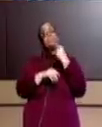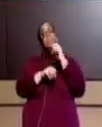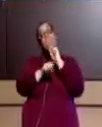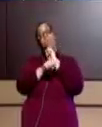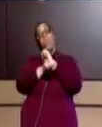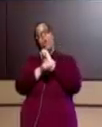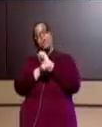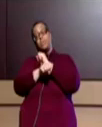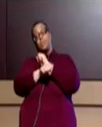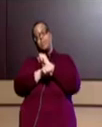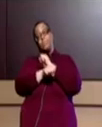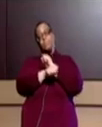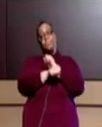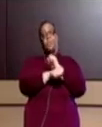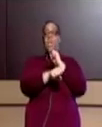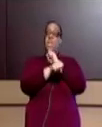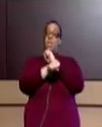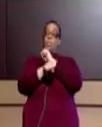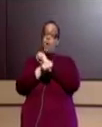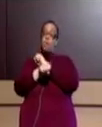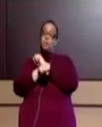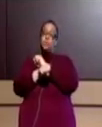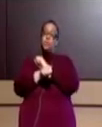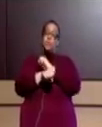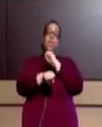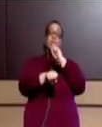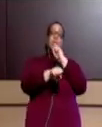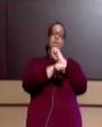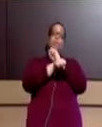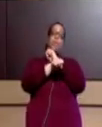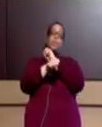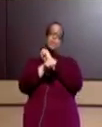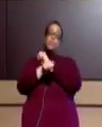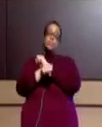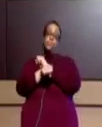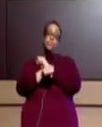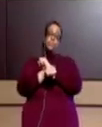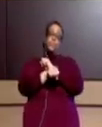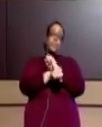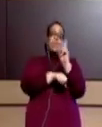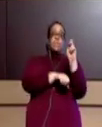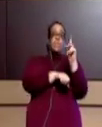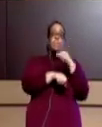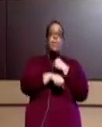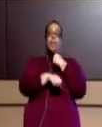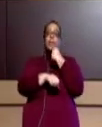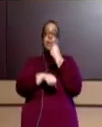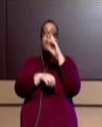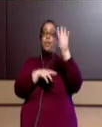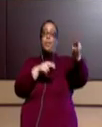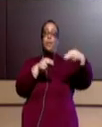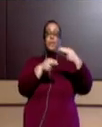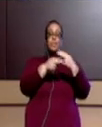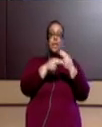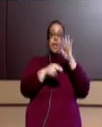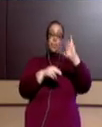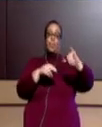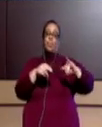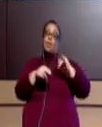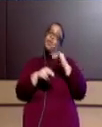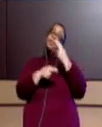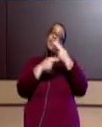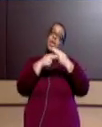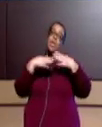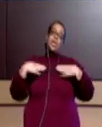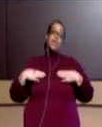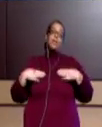works. Yes, it does. It works. It works. It works. It works. Somebody call the name. That name heals